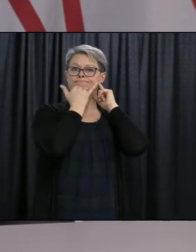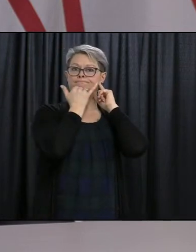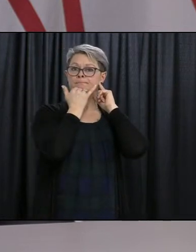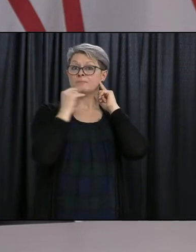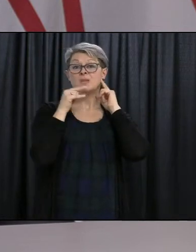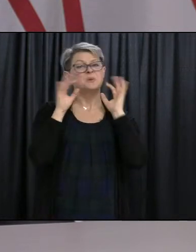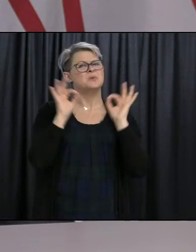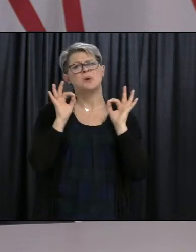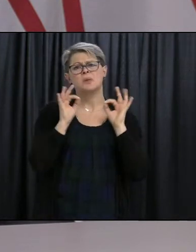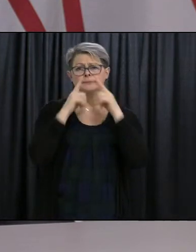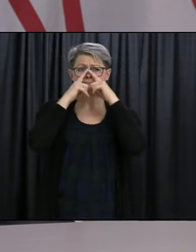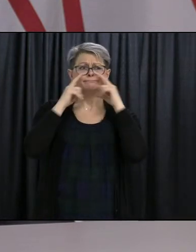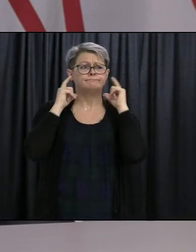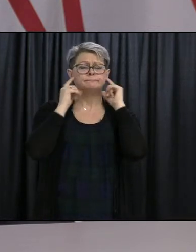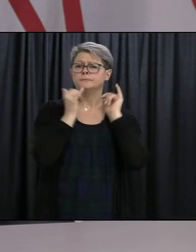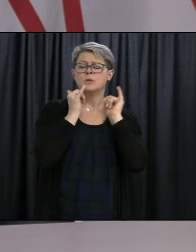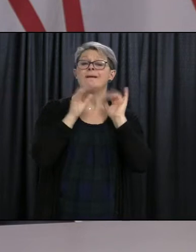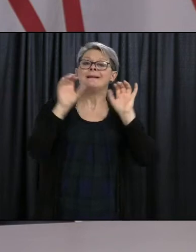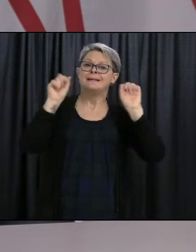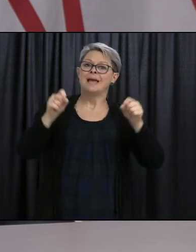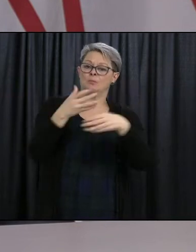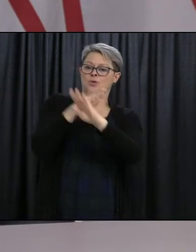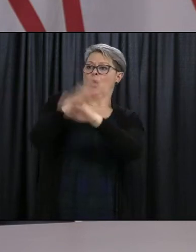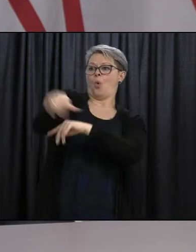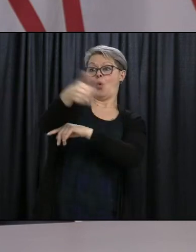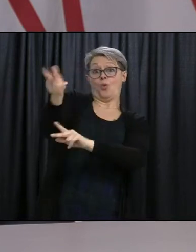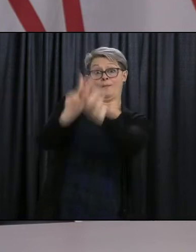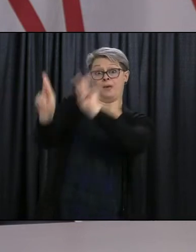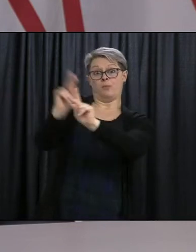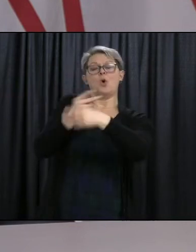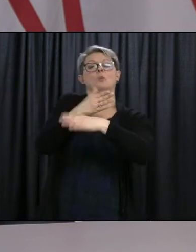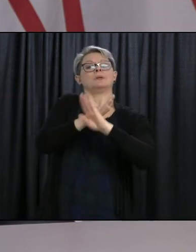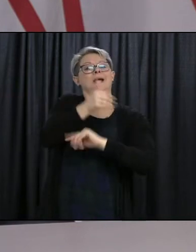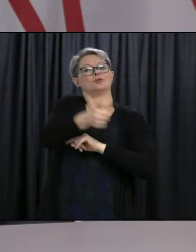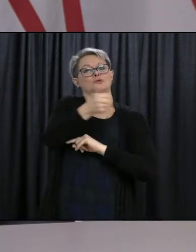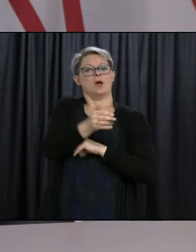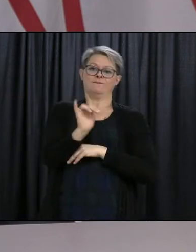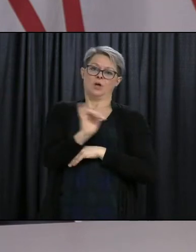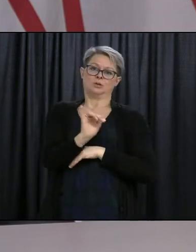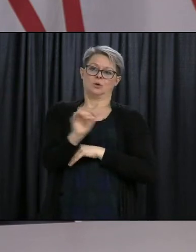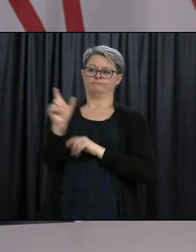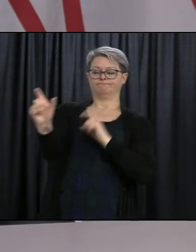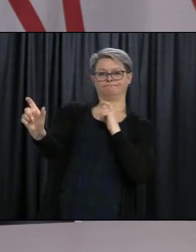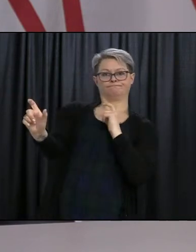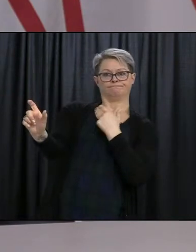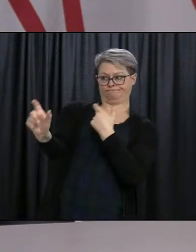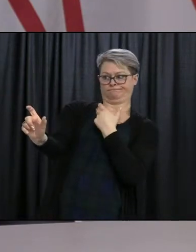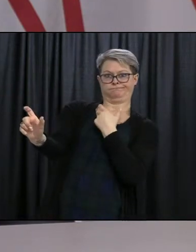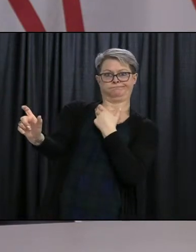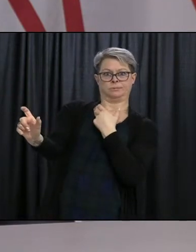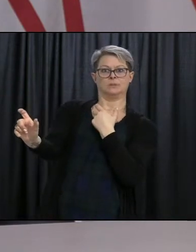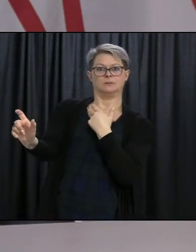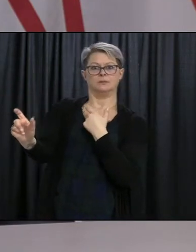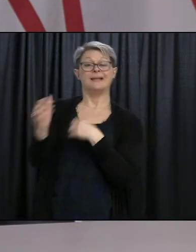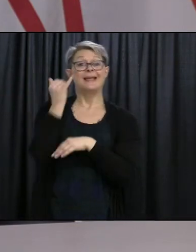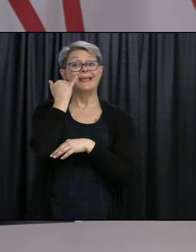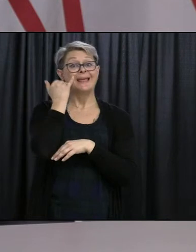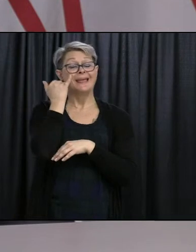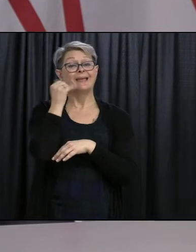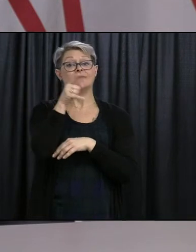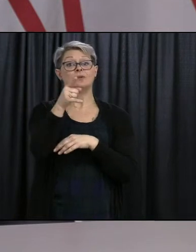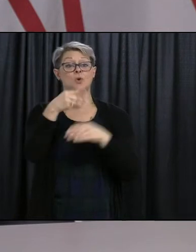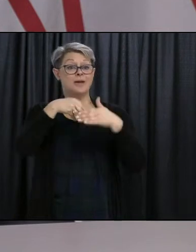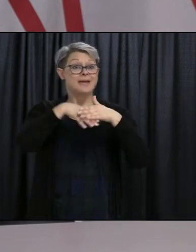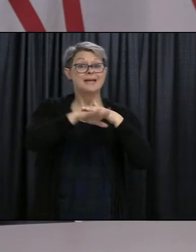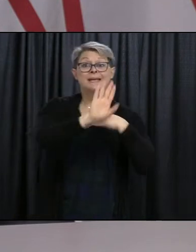do that can help to protect those around you, but it may actually also protect you as well. So, we say definitely if you're going into